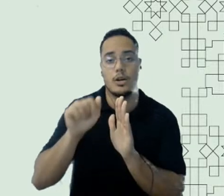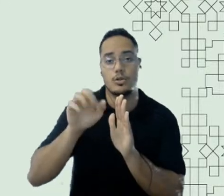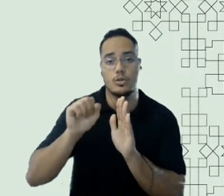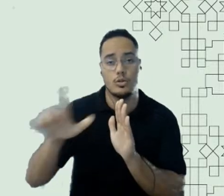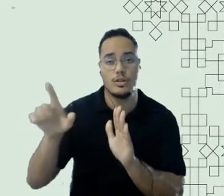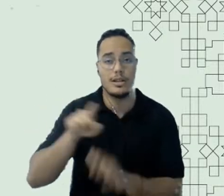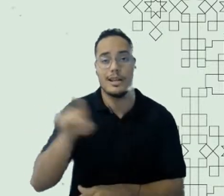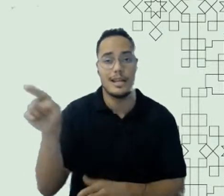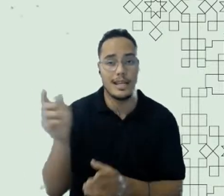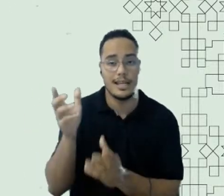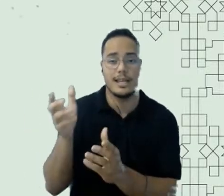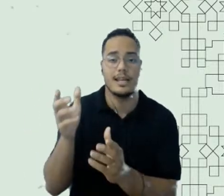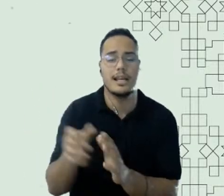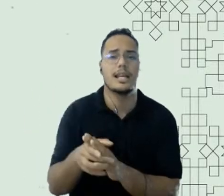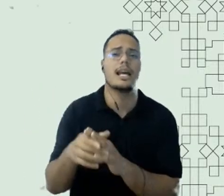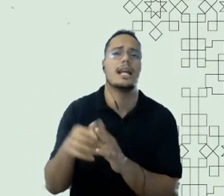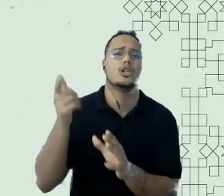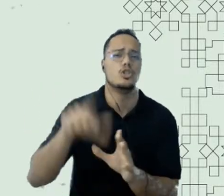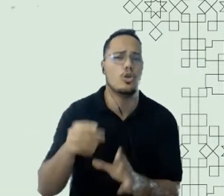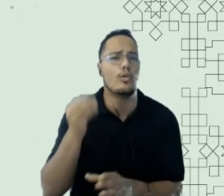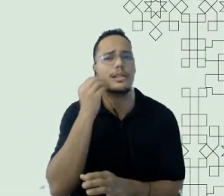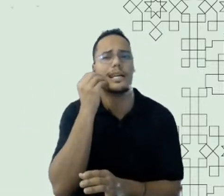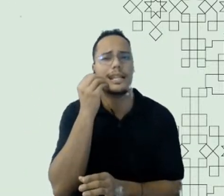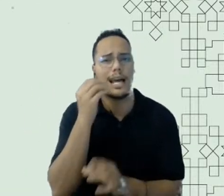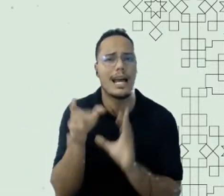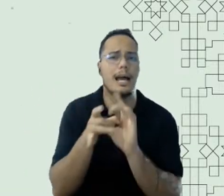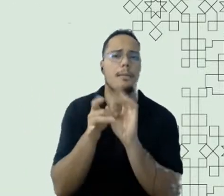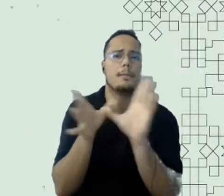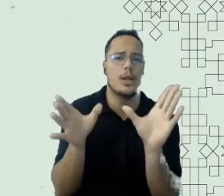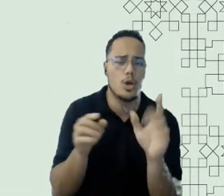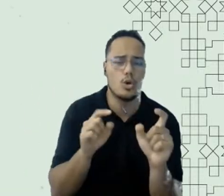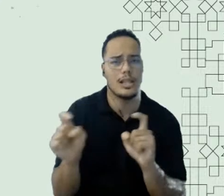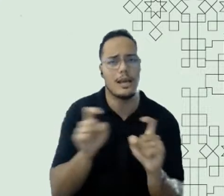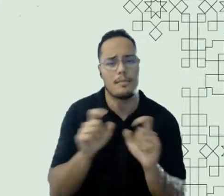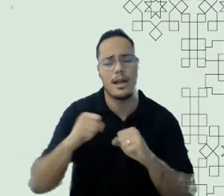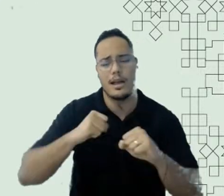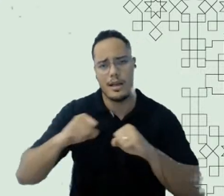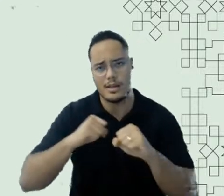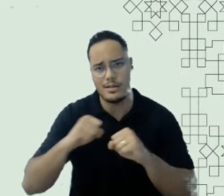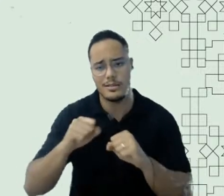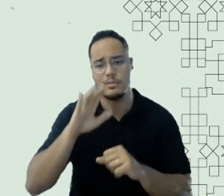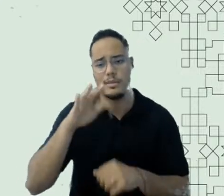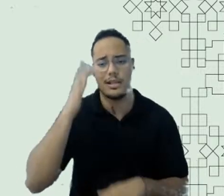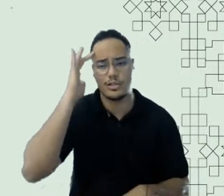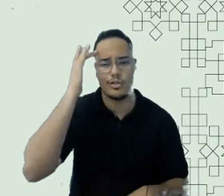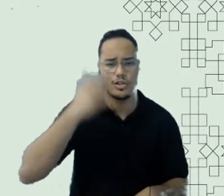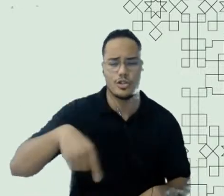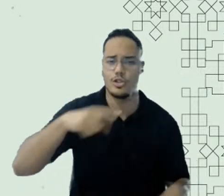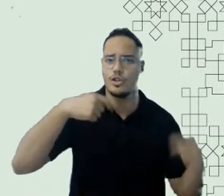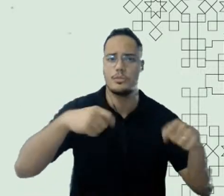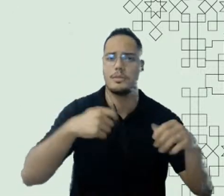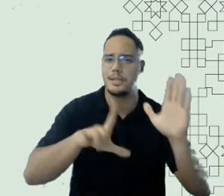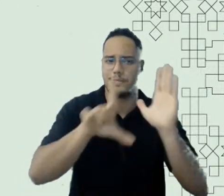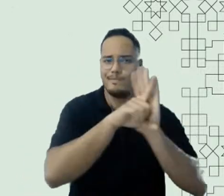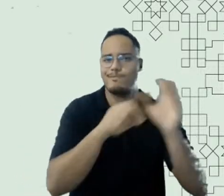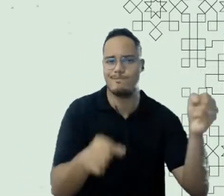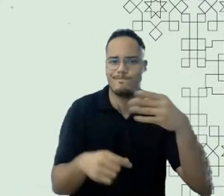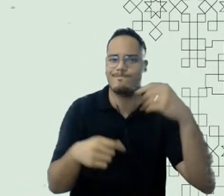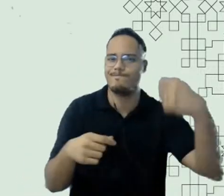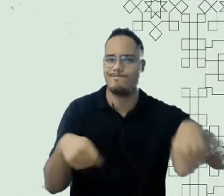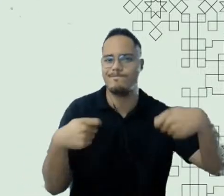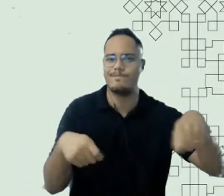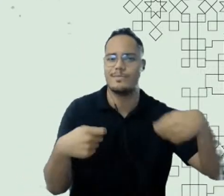directive or to enact a new legislation on generative AI. My opinion is